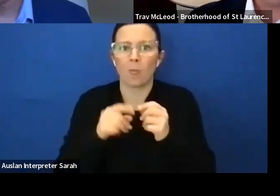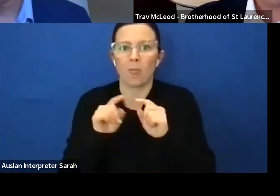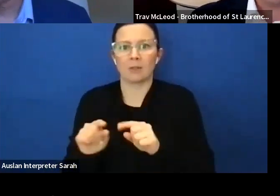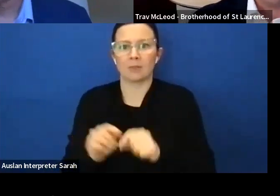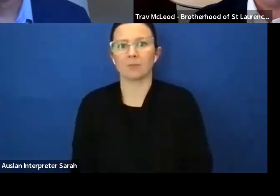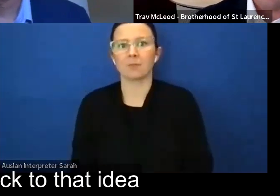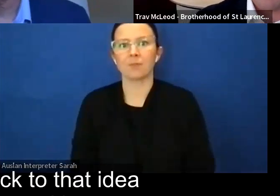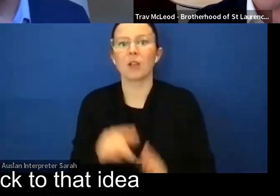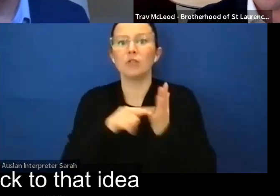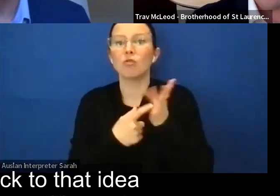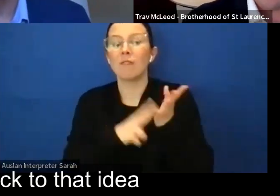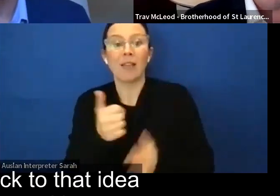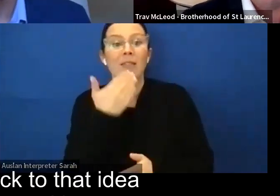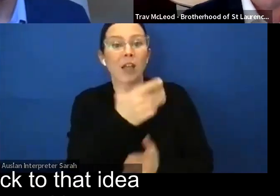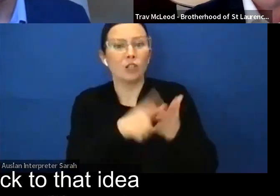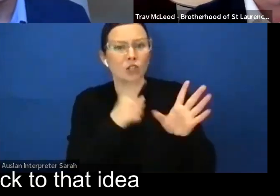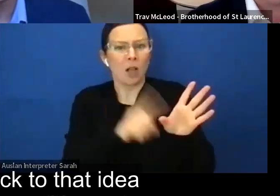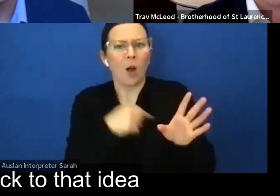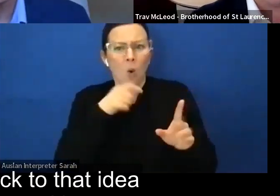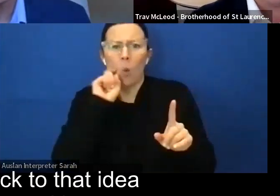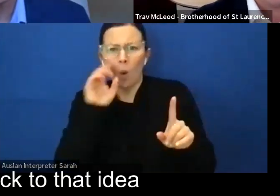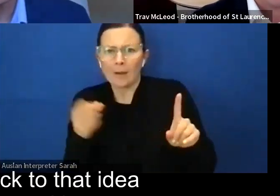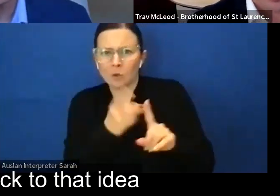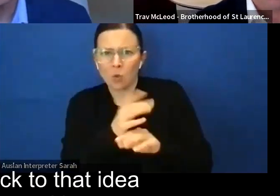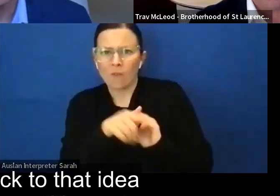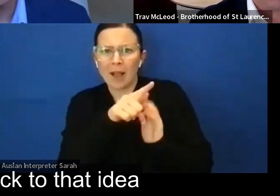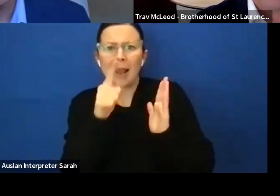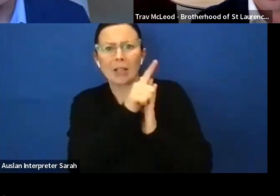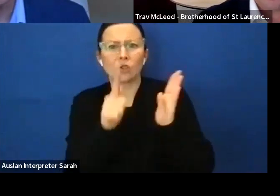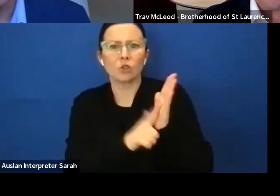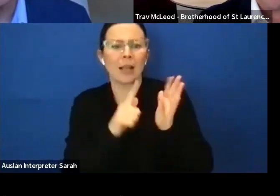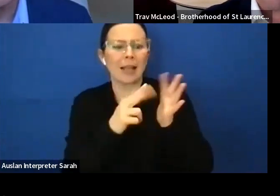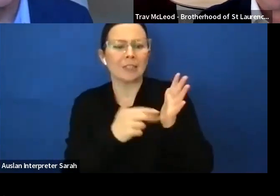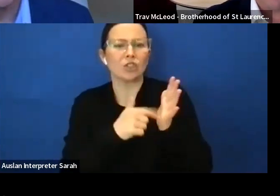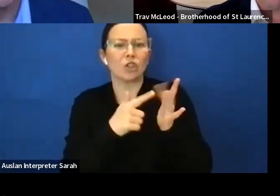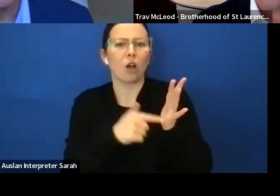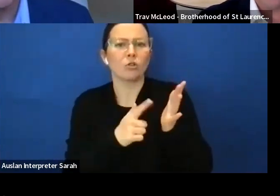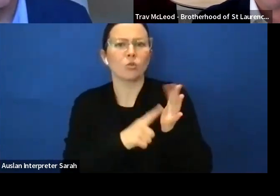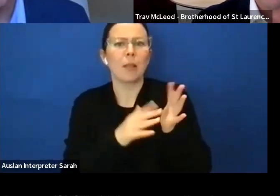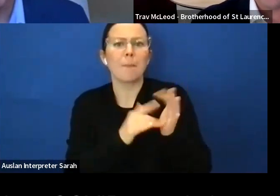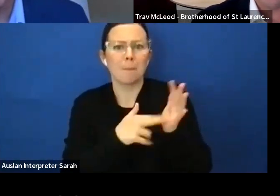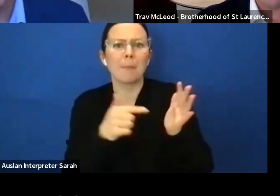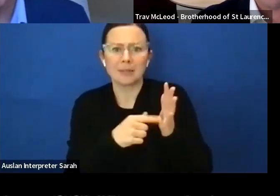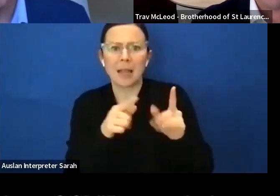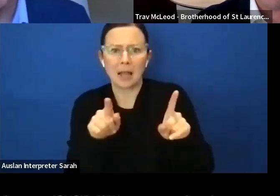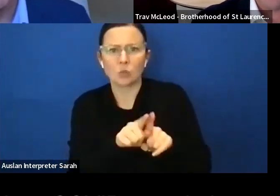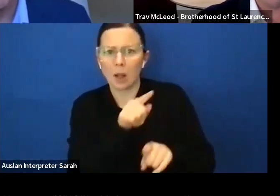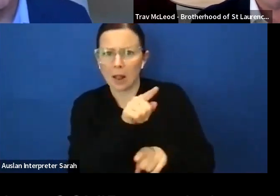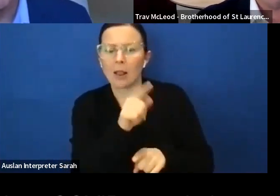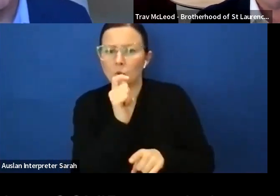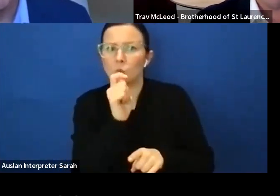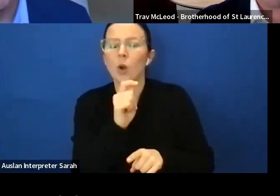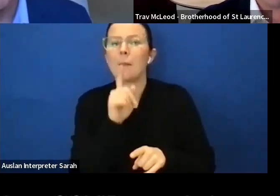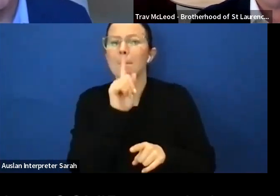Thank you, Jay. We'll come back to that idea of a legislated entitlement or guarantee in a moment. But you did talk